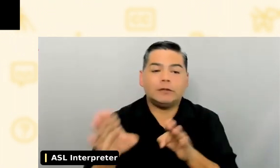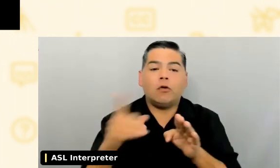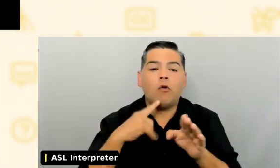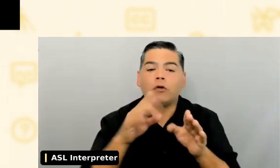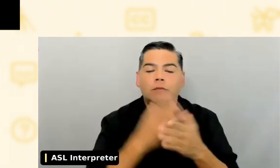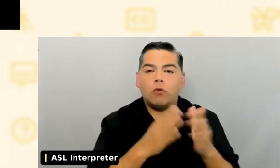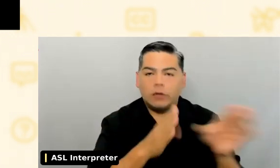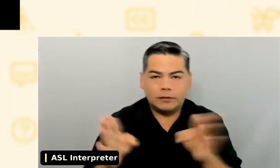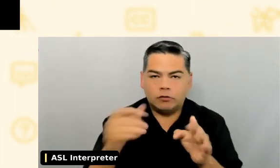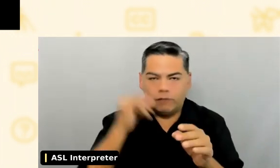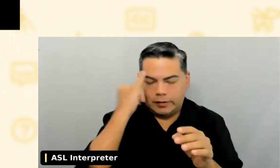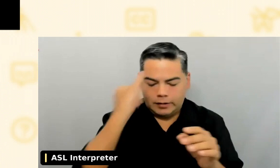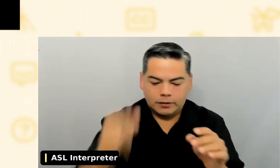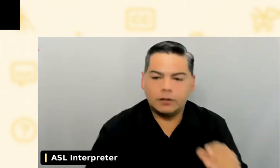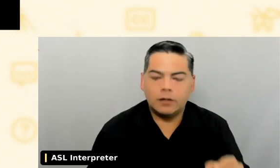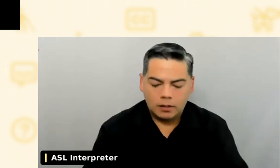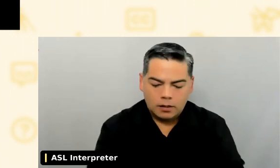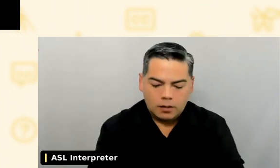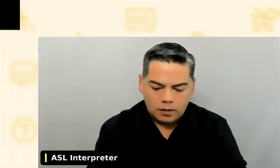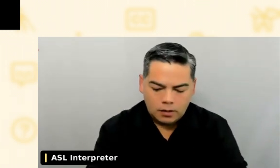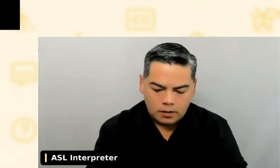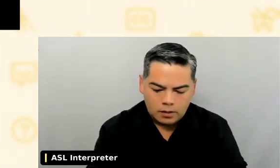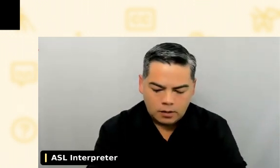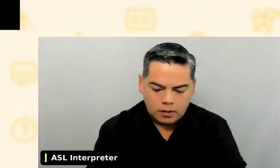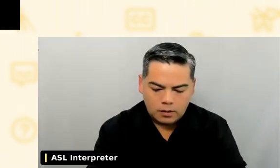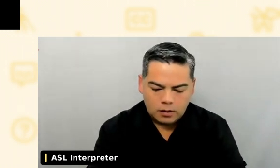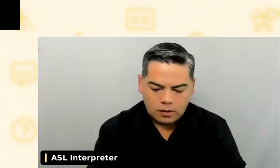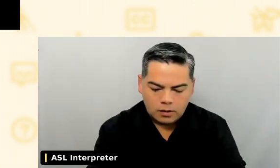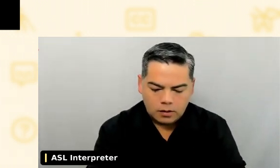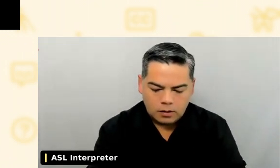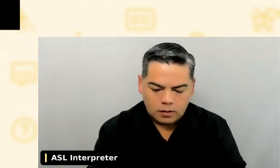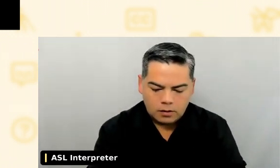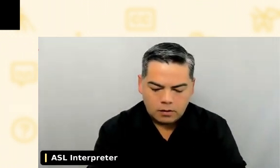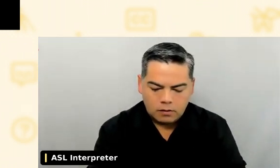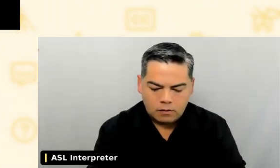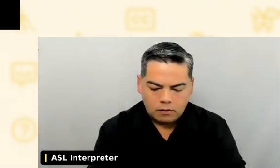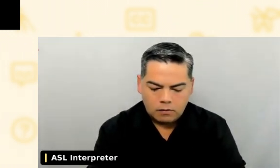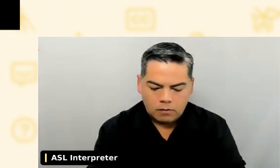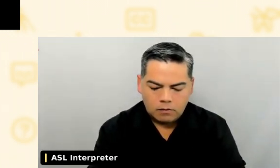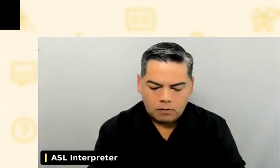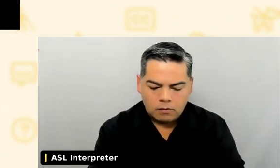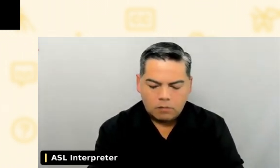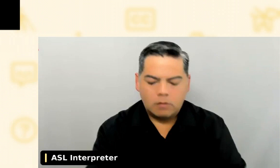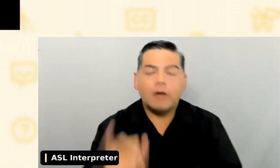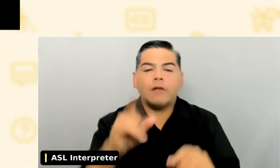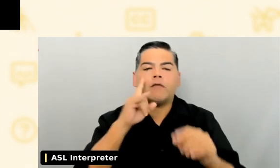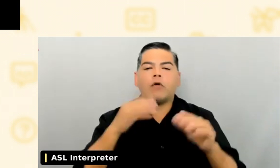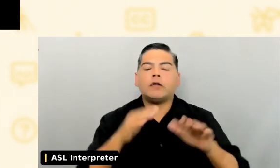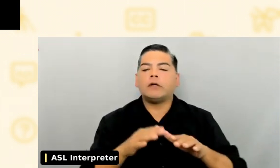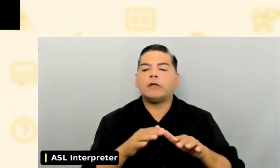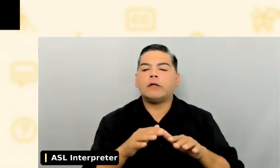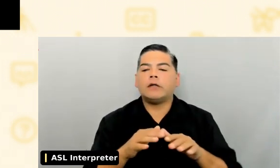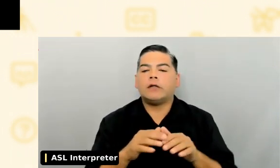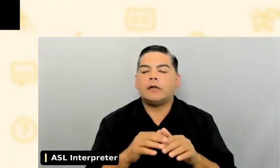don't need a specific order, you can use an ordered list. And for step-by-step instructions